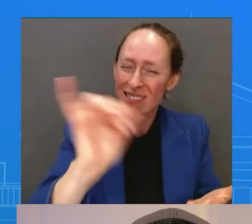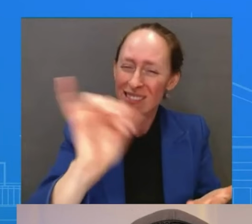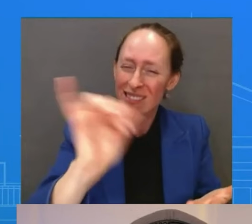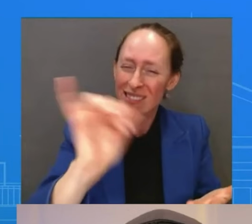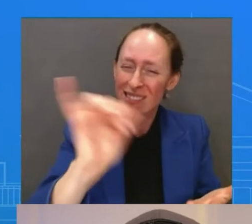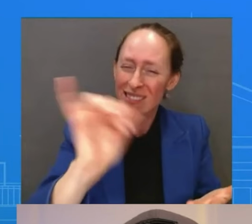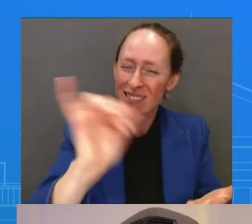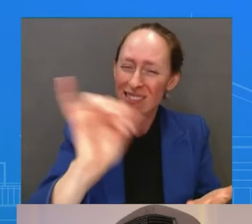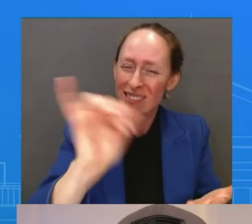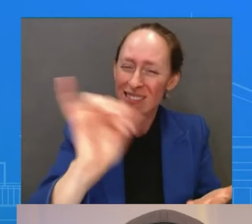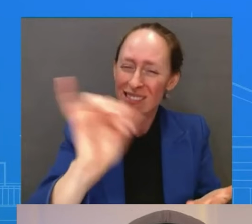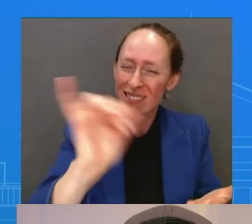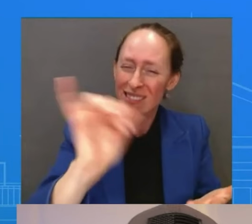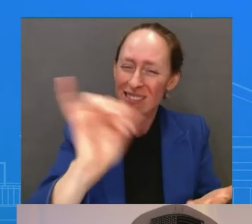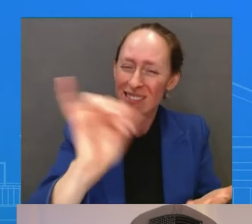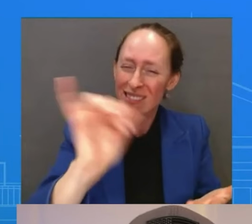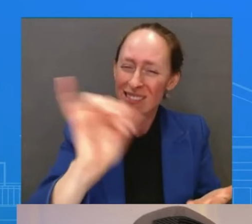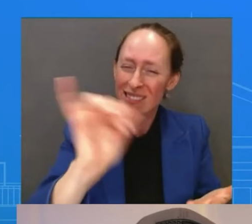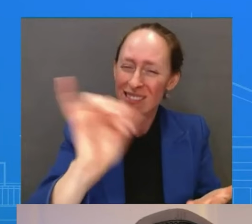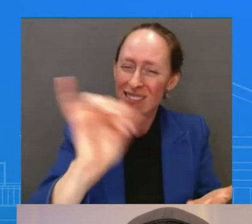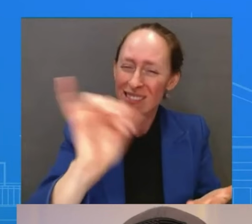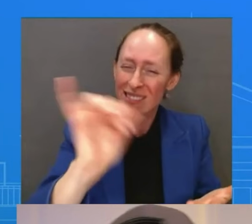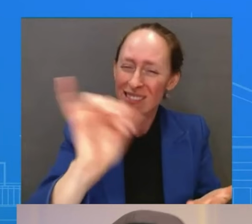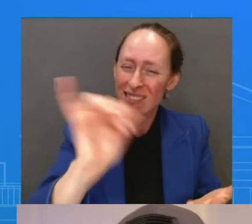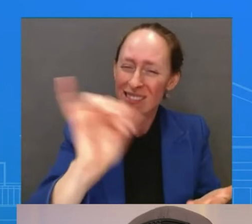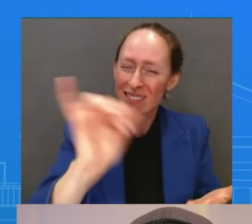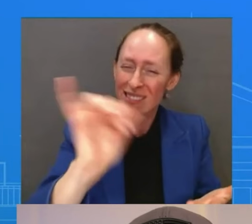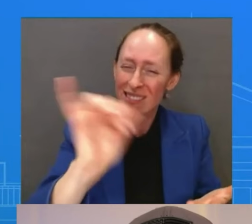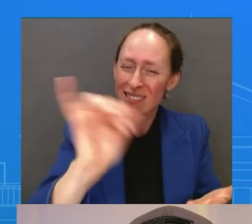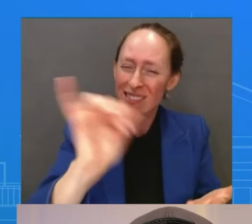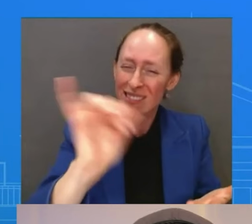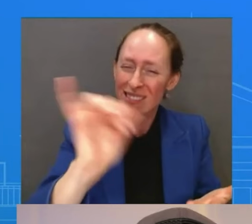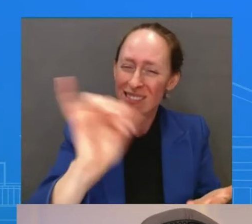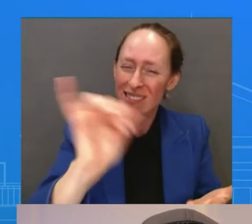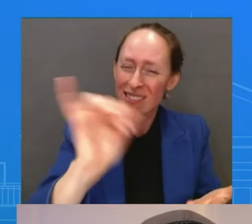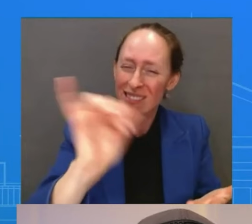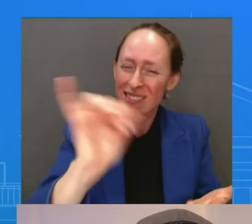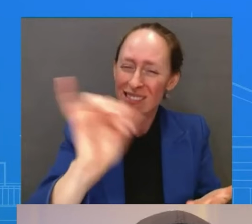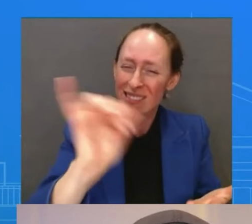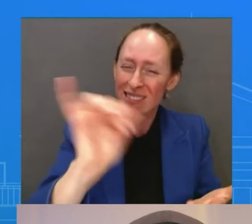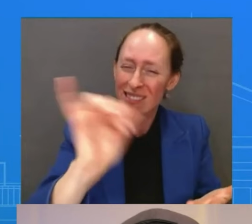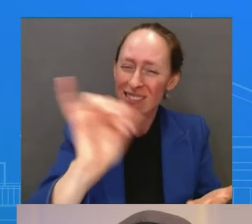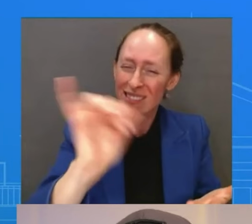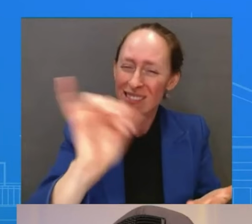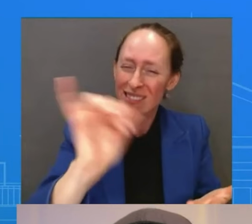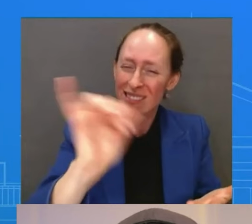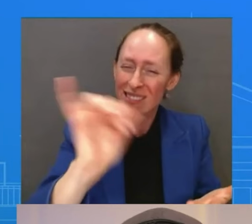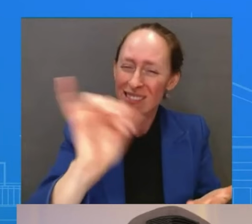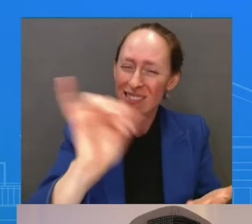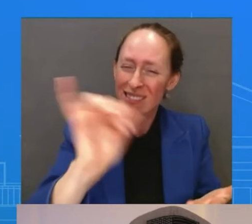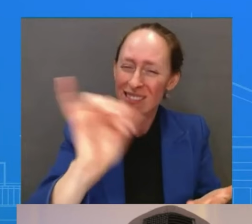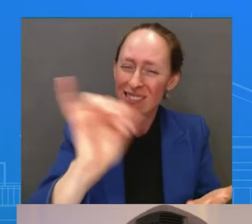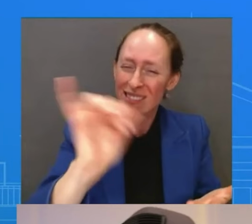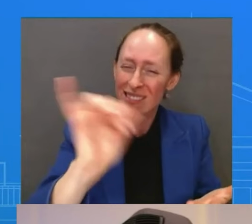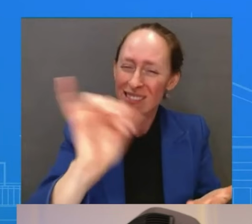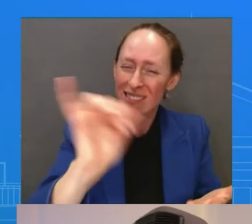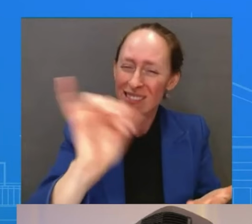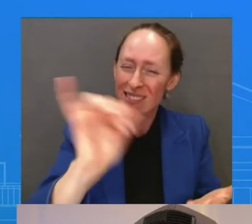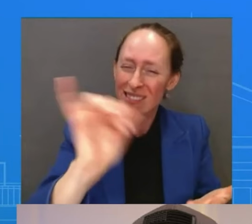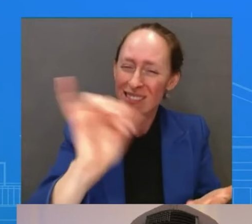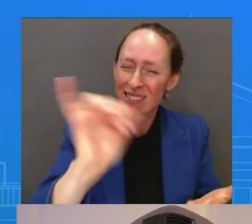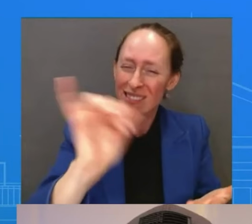have no idea why our president would want to do that. That would be why probably people would decide to do certain stupid-ass things like,